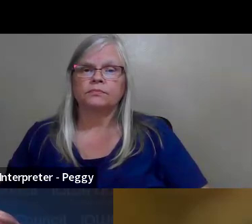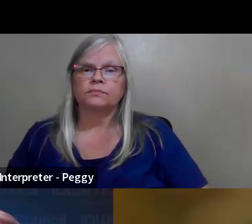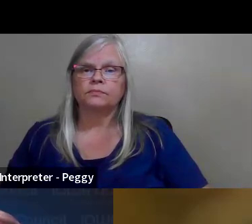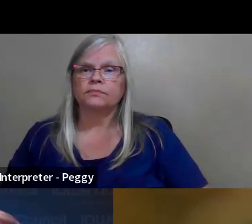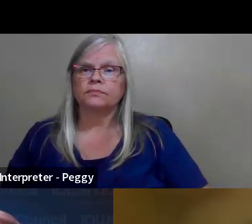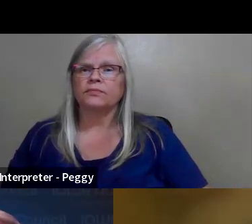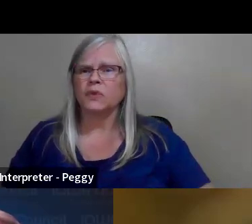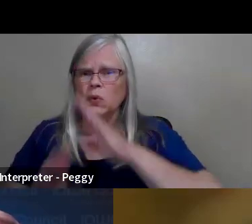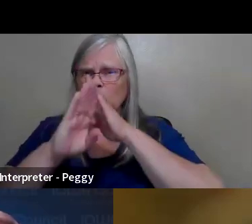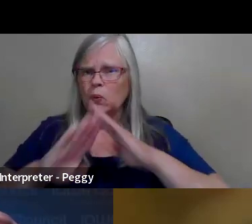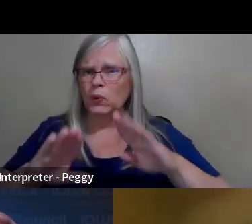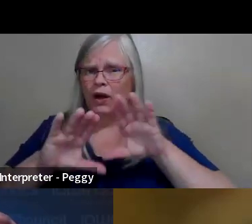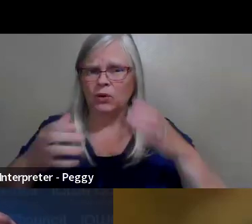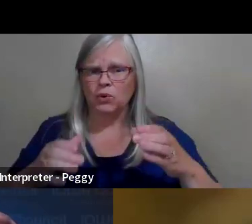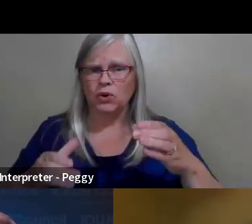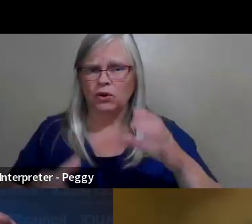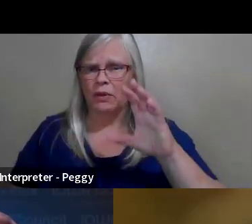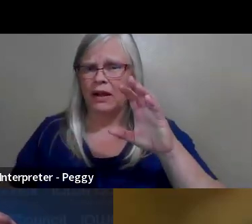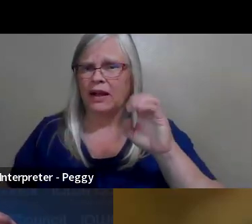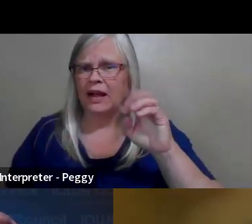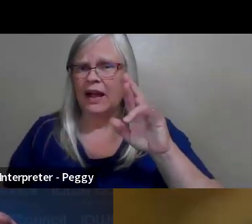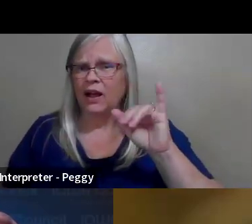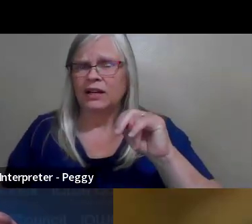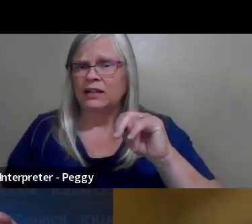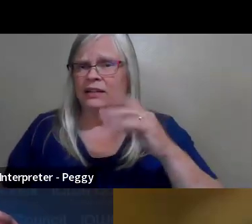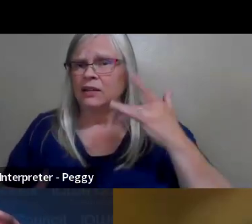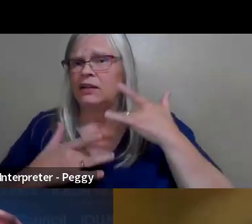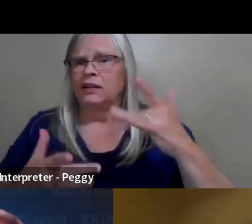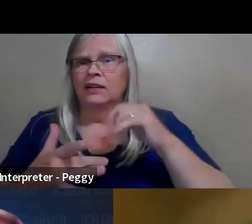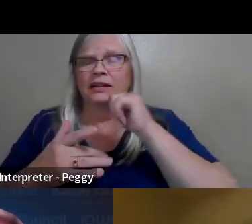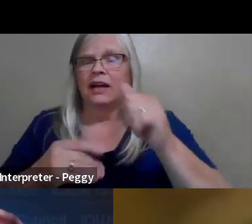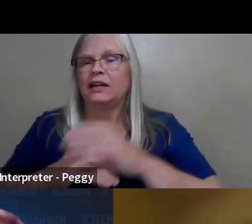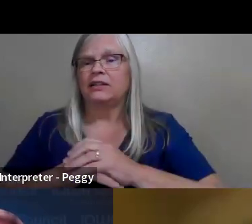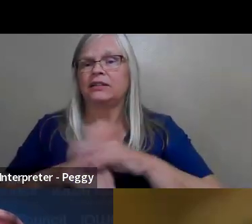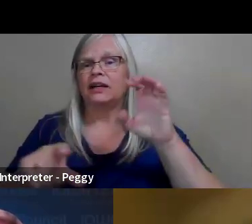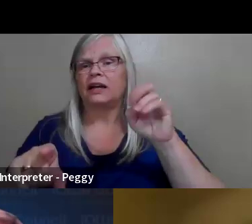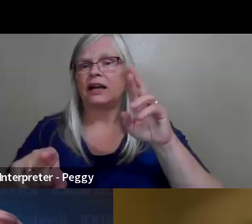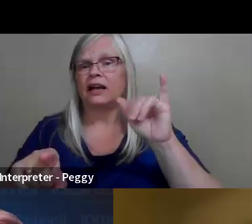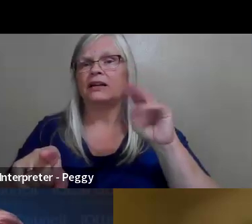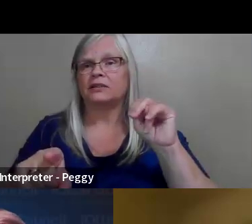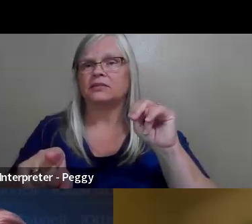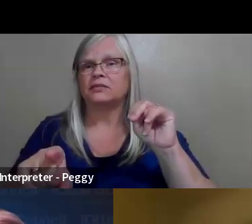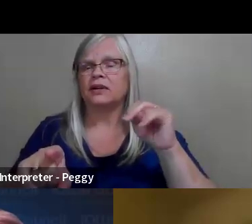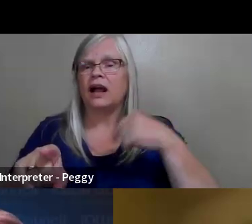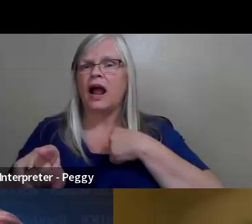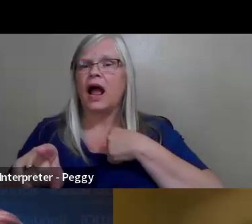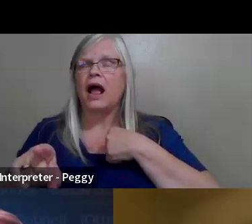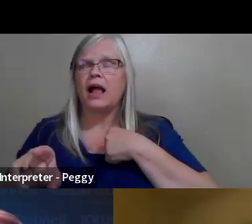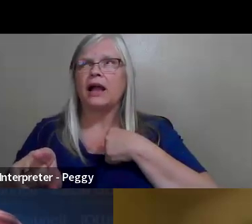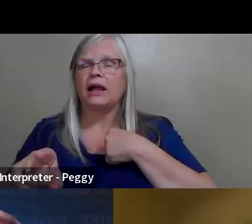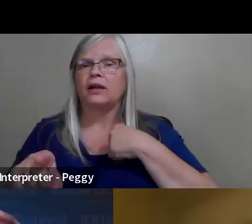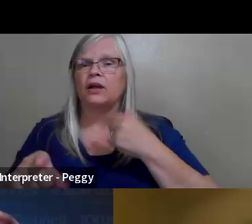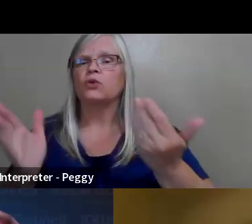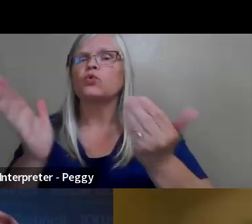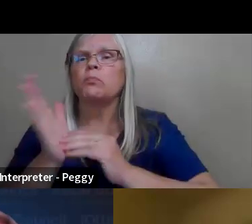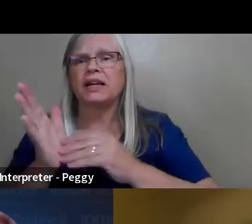Got a quiet group today, Erin. This is normally not the case. Well, I got to tell you, I'll take this minute again to repeat